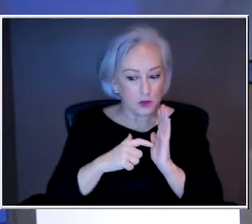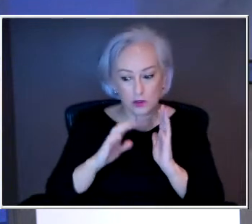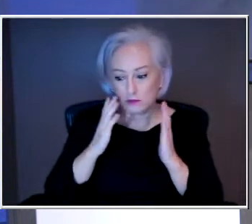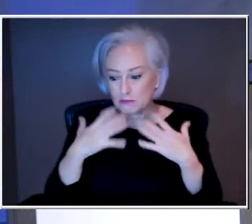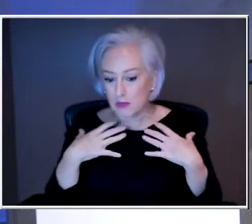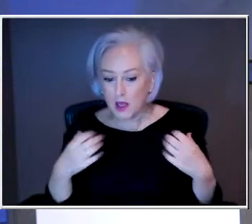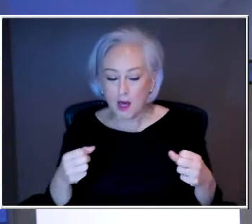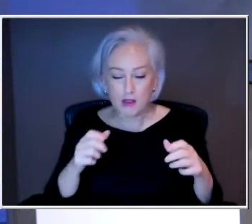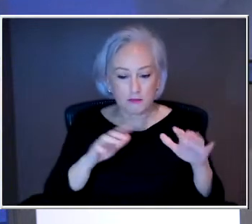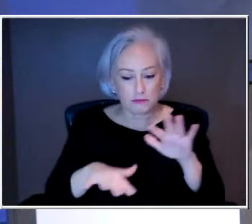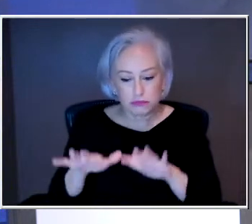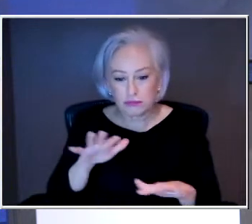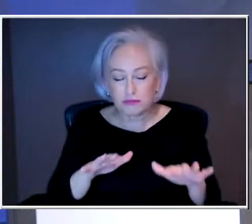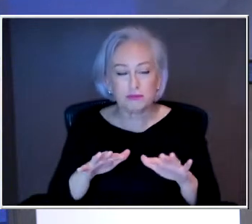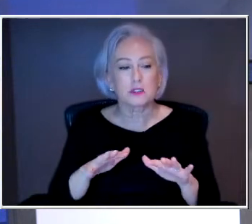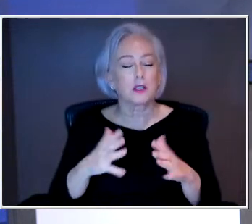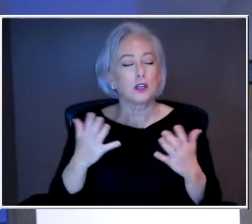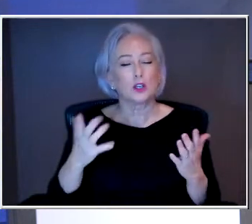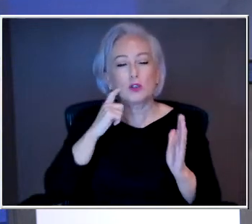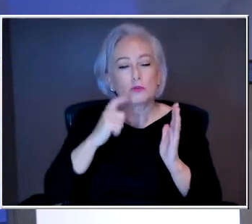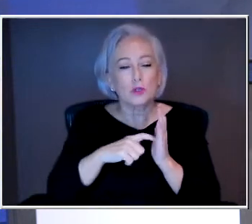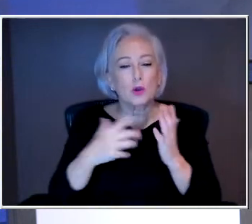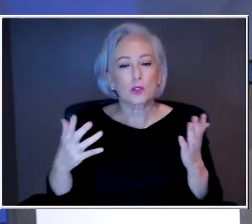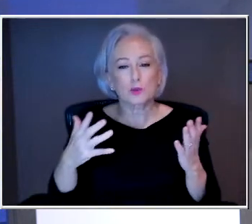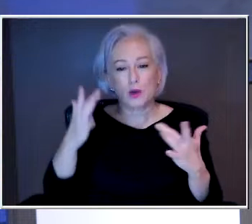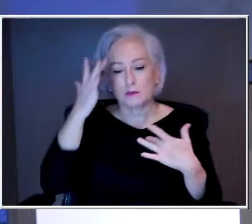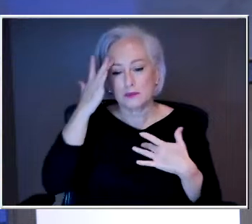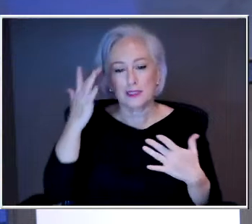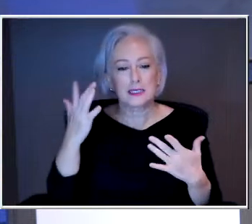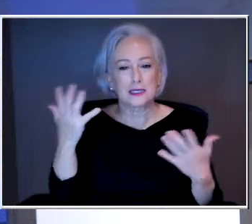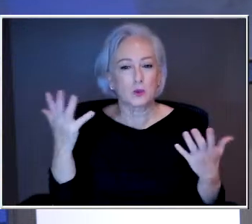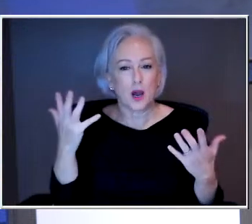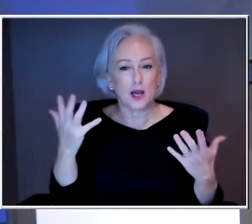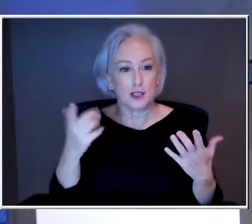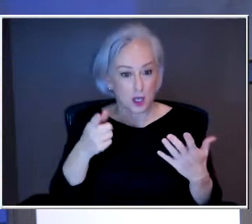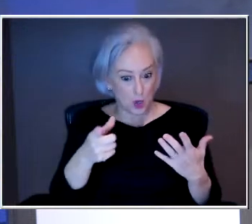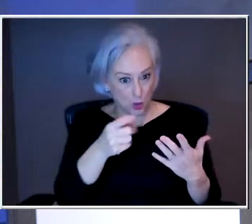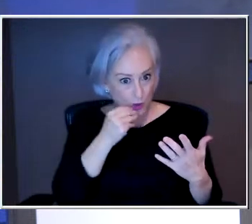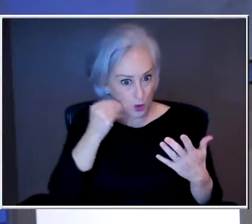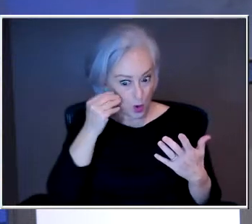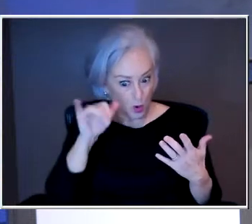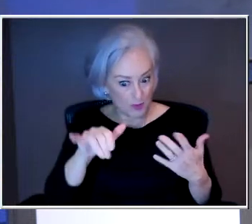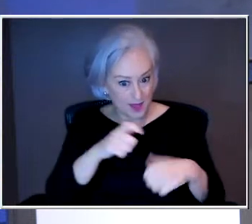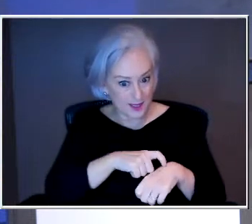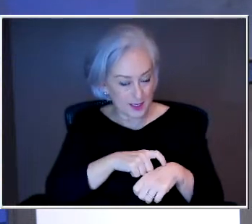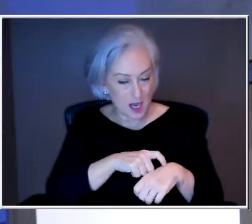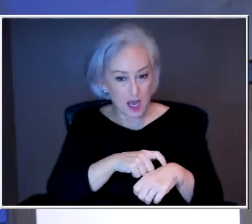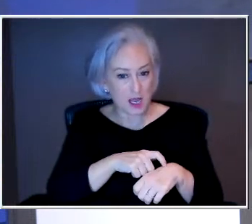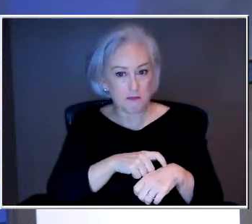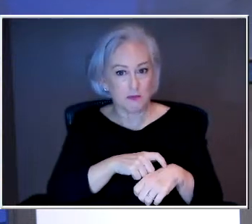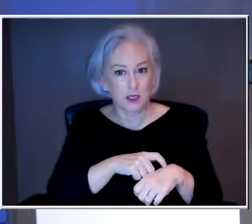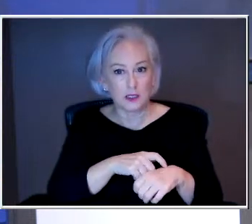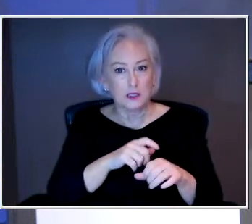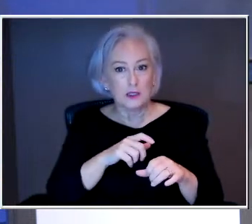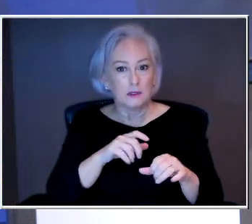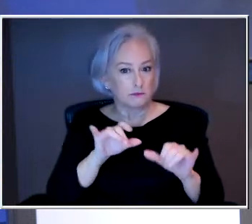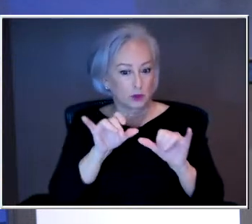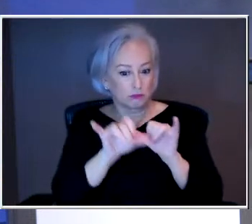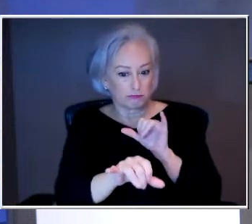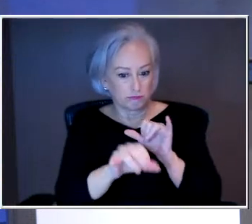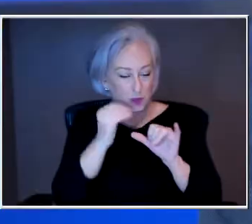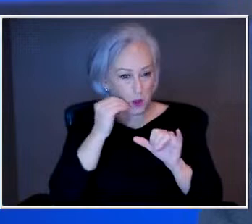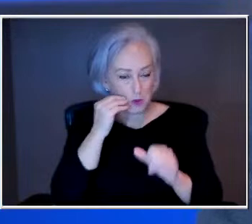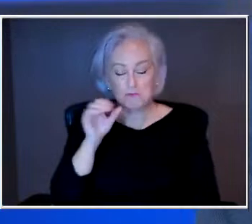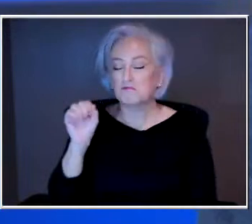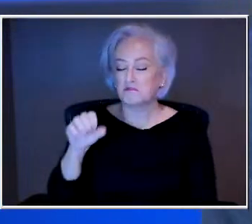were the symptoms that you noticed? And were you home in quarantine during this time, or like all of us were on those stay-at-home orders? Yes, we were all home, and